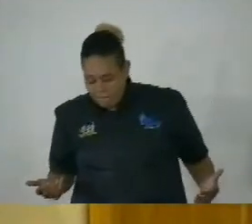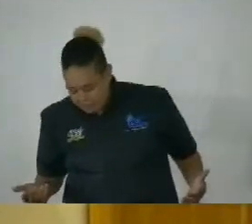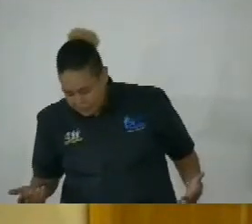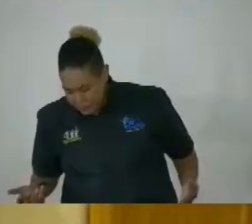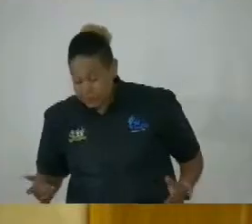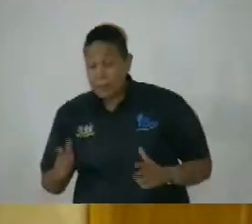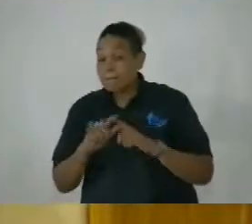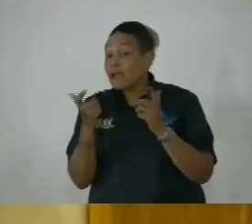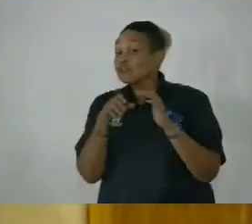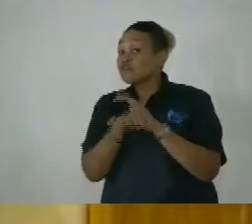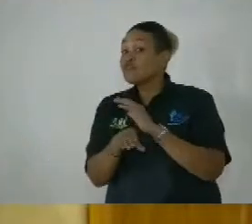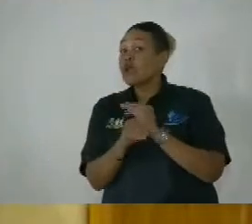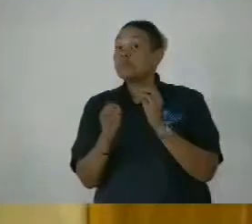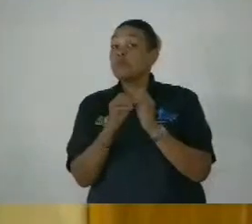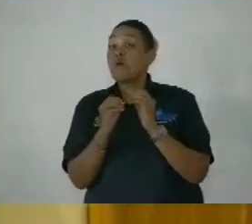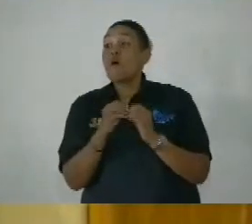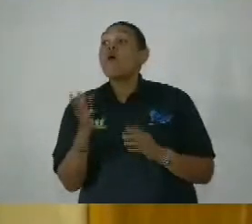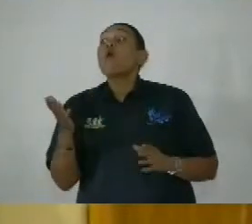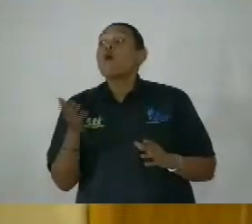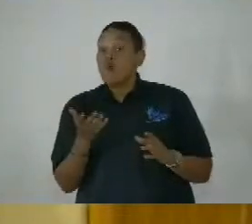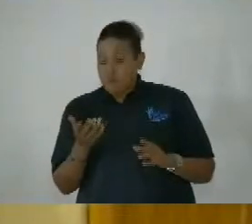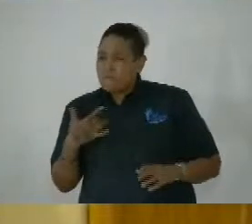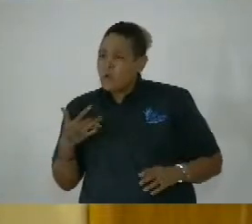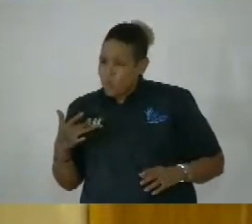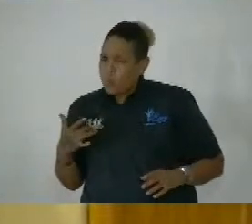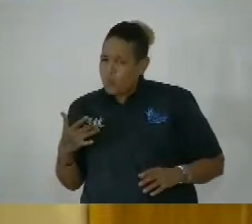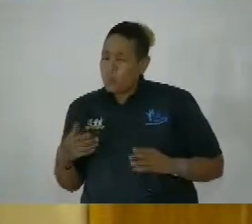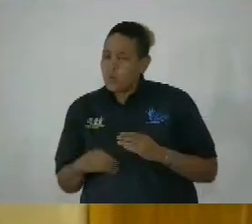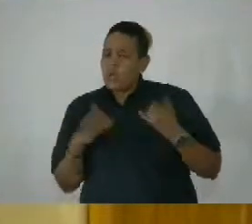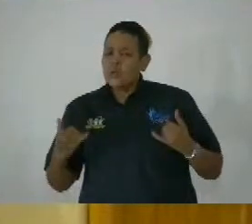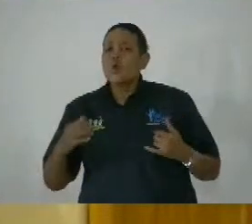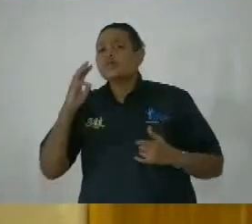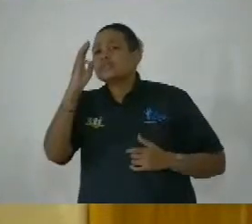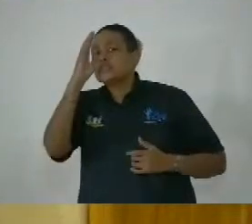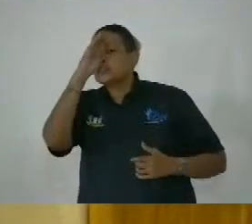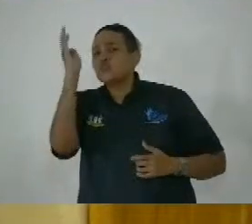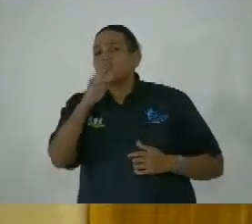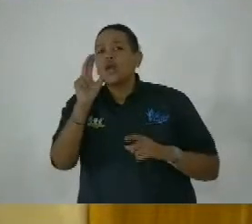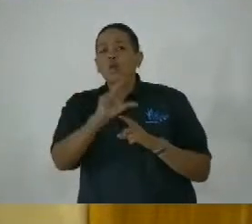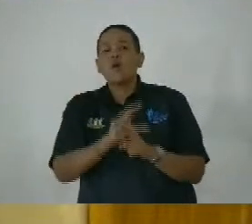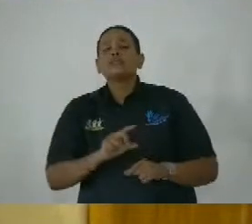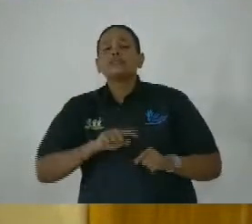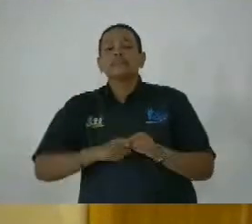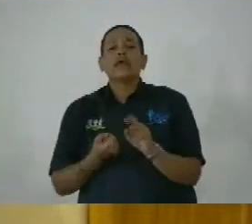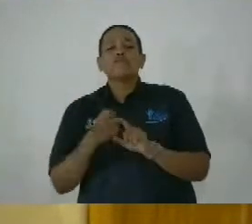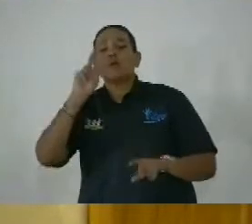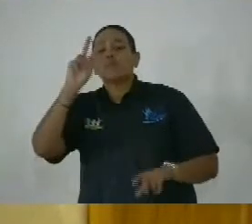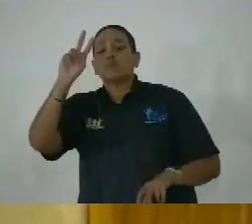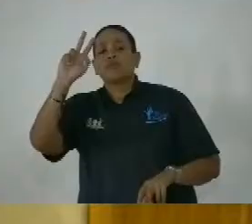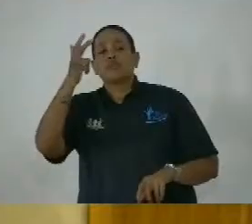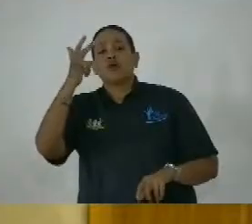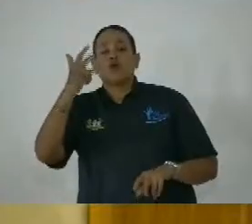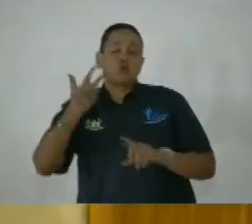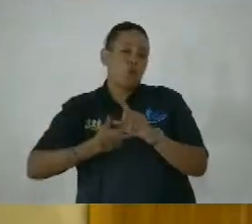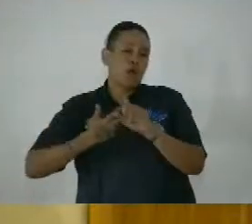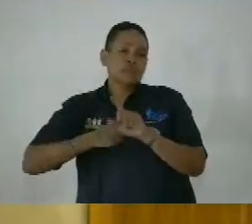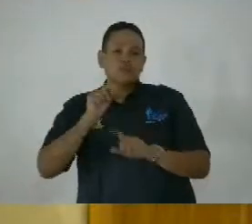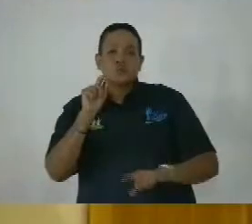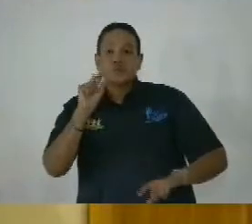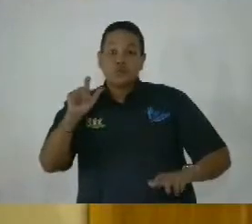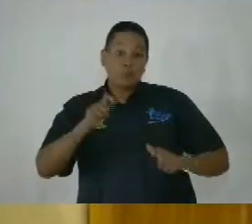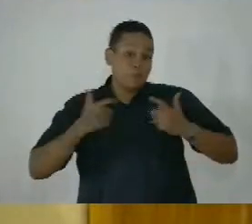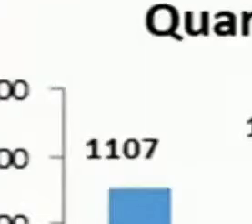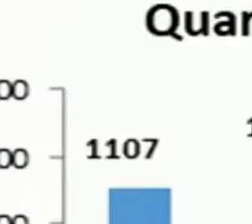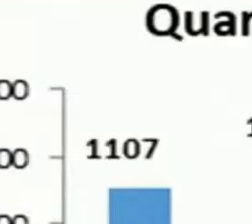Major crimes, even more compelling. Major crimes have now fallen for 6 consecutive quarters, starting from Q3 of 2023. Major